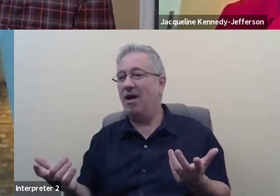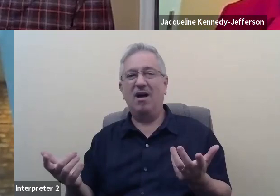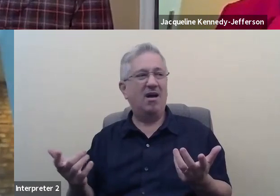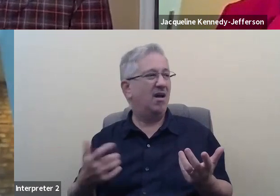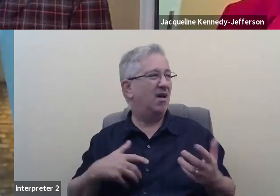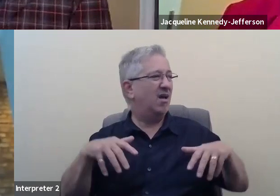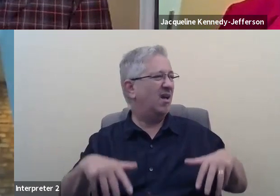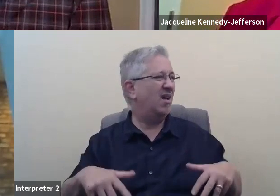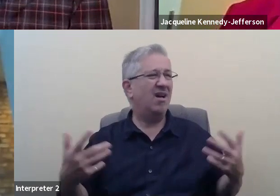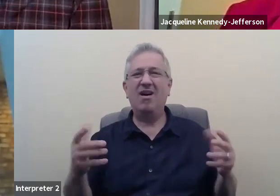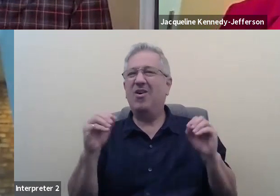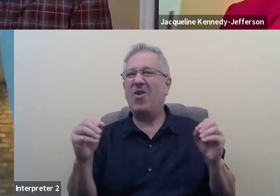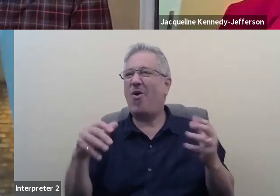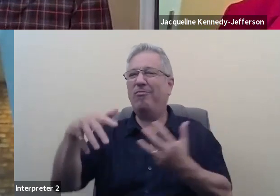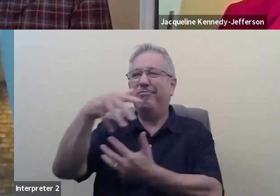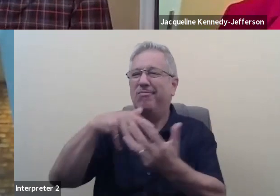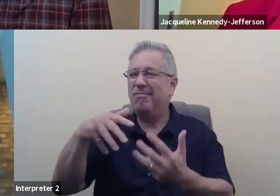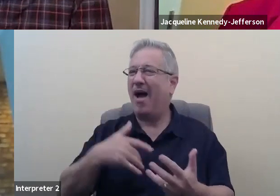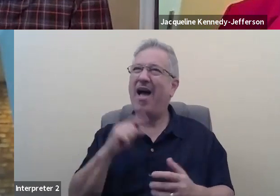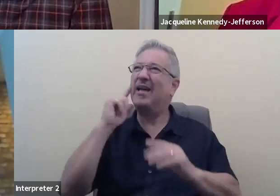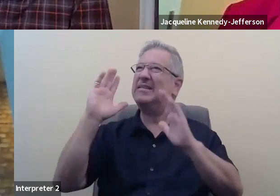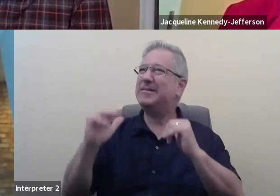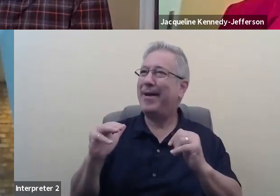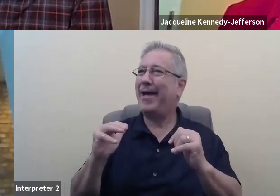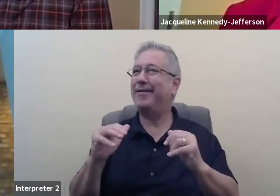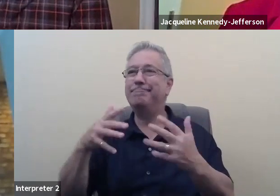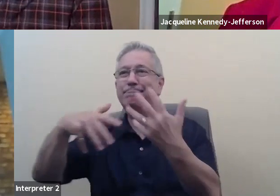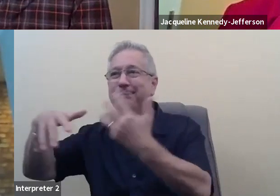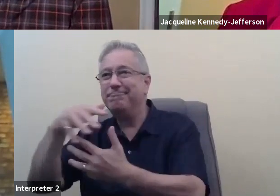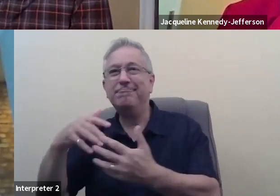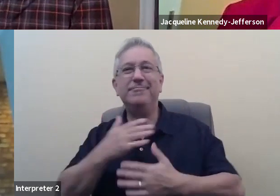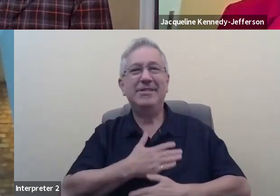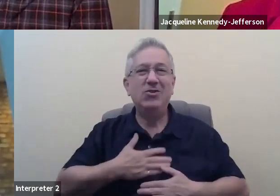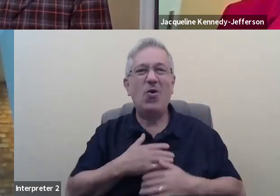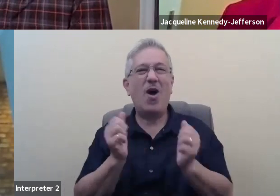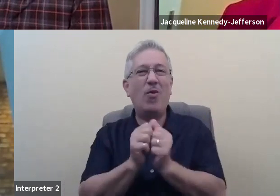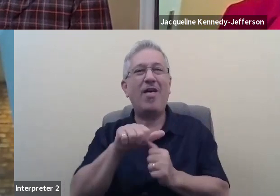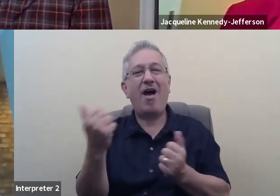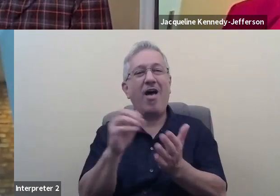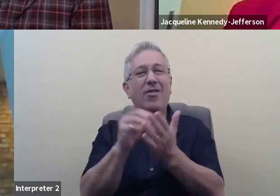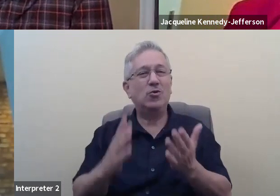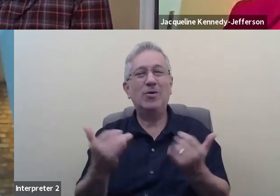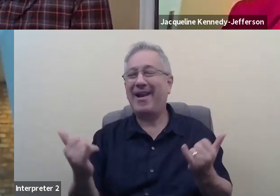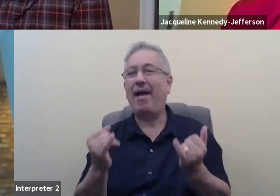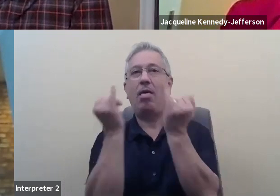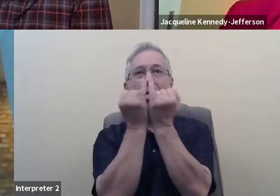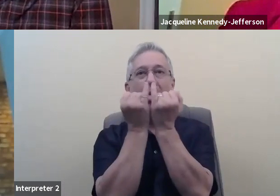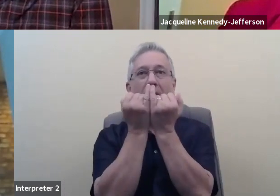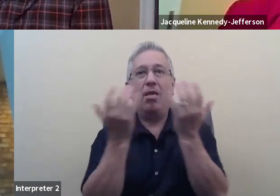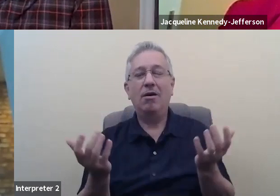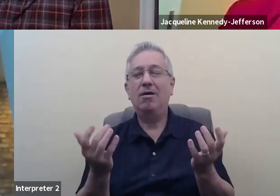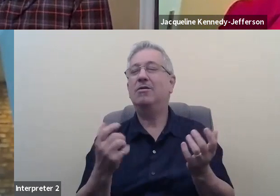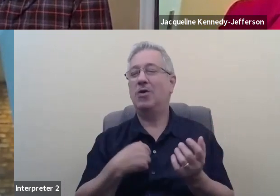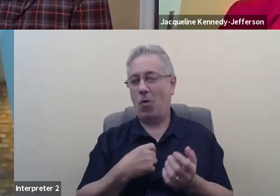in which our counseling department is being utilized has been, sadly, it's high, right? And we